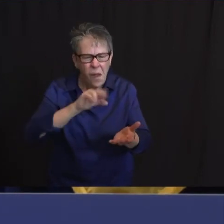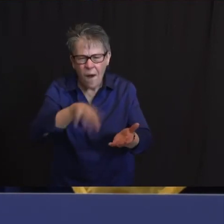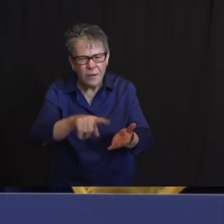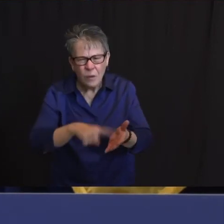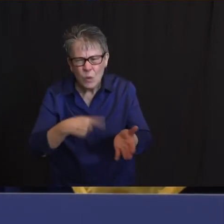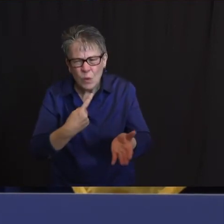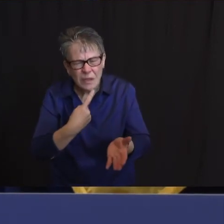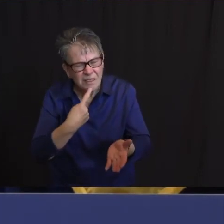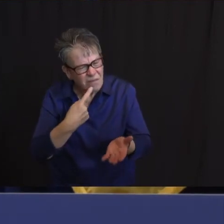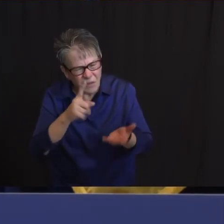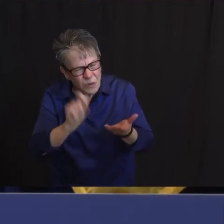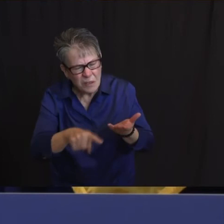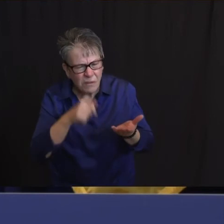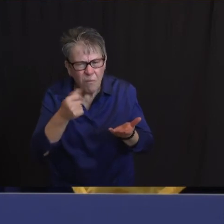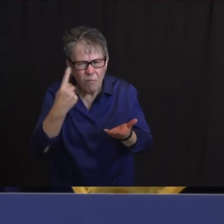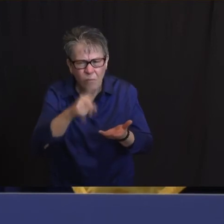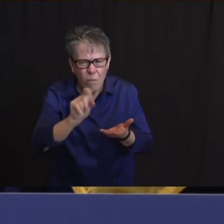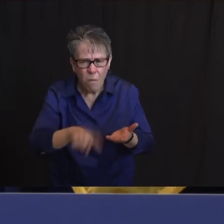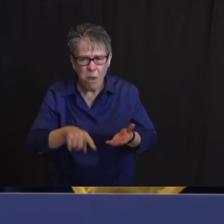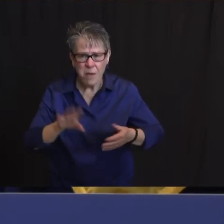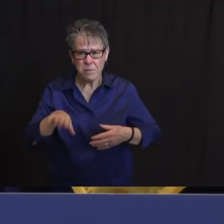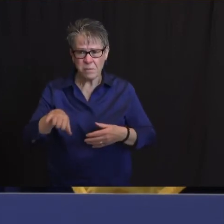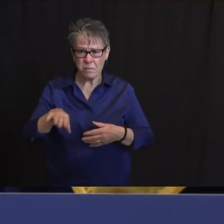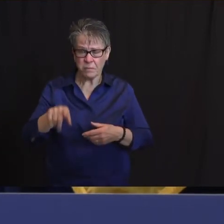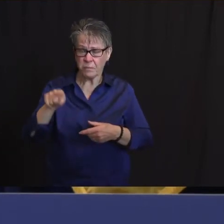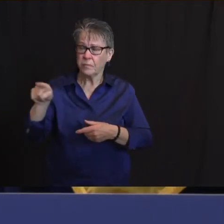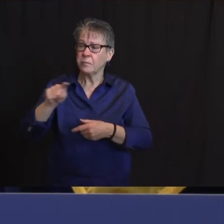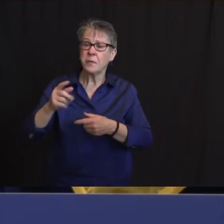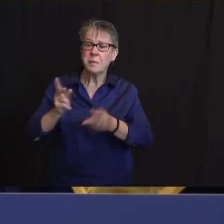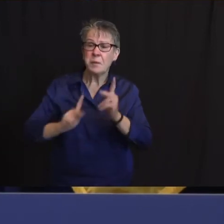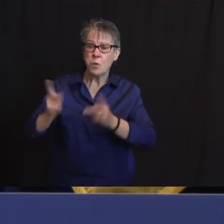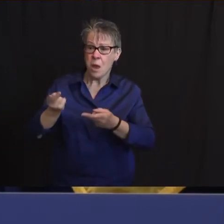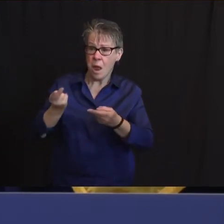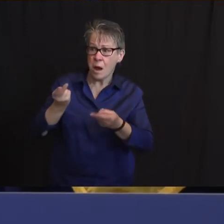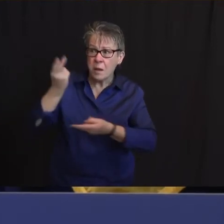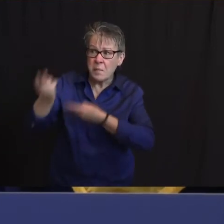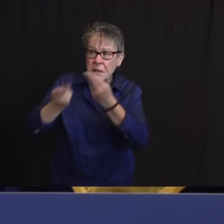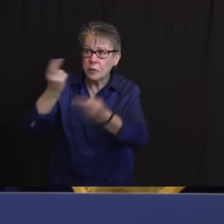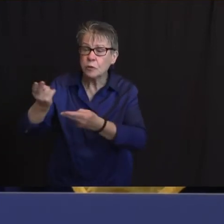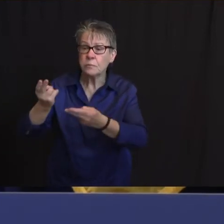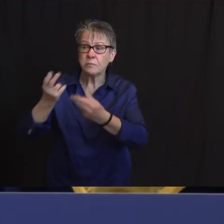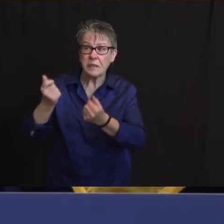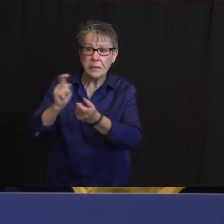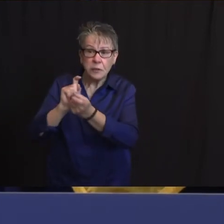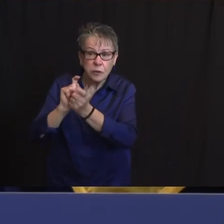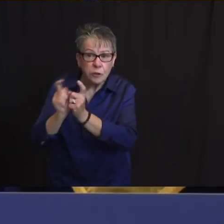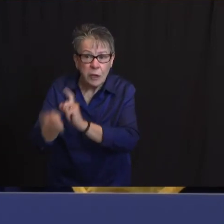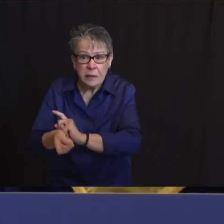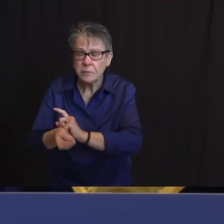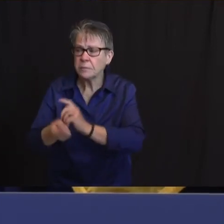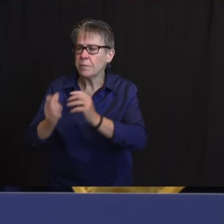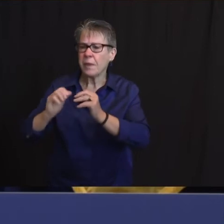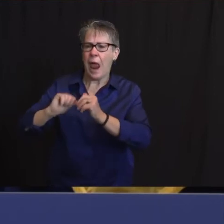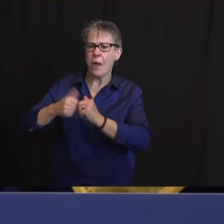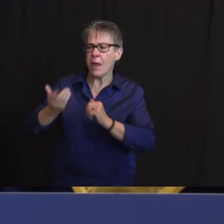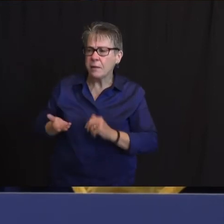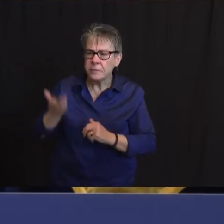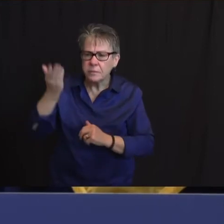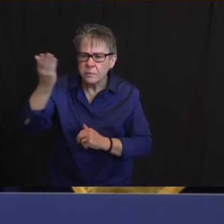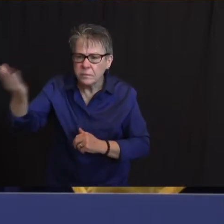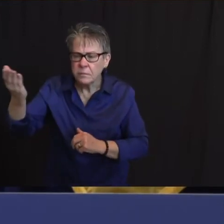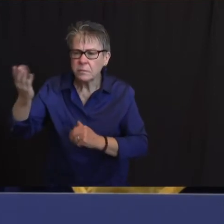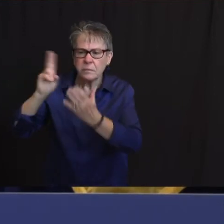sorry? On nominating petitions. Okay. Are there any procedural changes as to, you know, how they'll be handed in, any limits on online collection, anything like